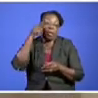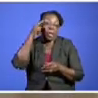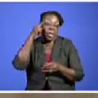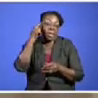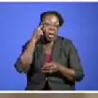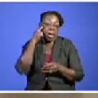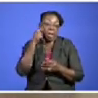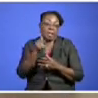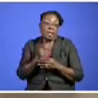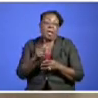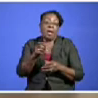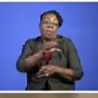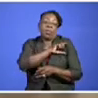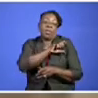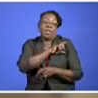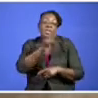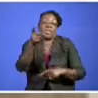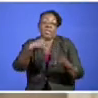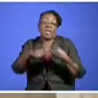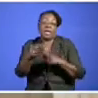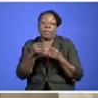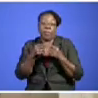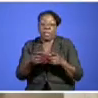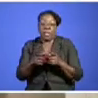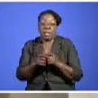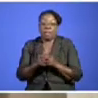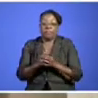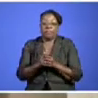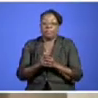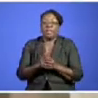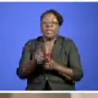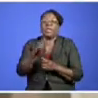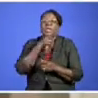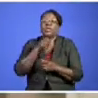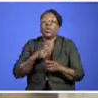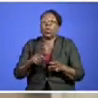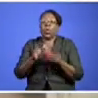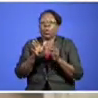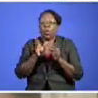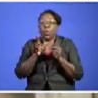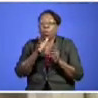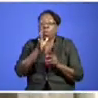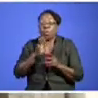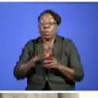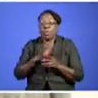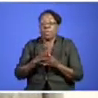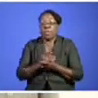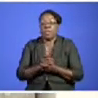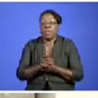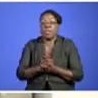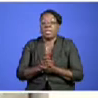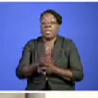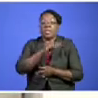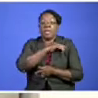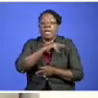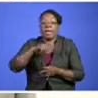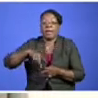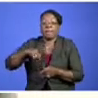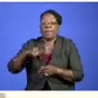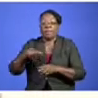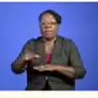immediately. Now, justice is what this elderly victim is hoping for, as is the member of parliament for the